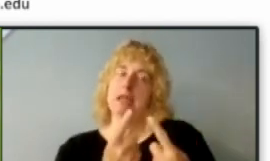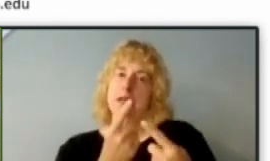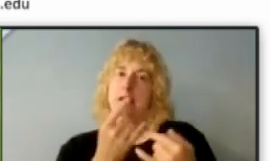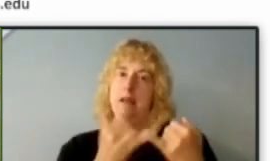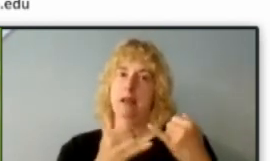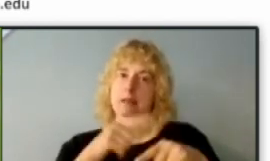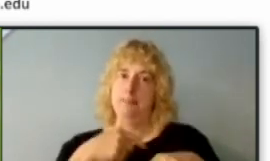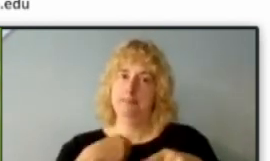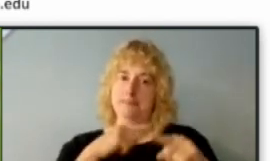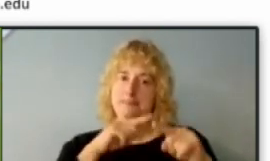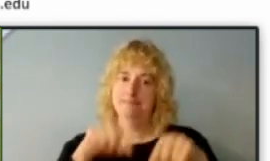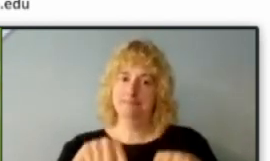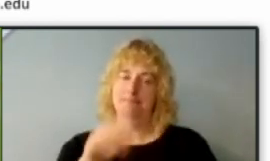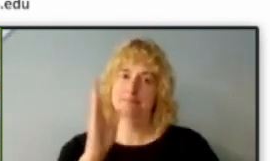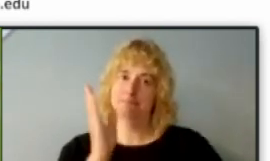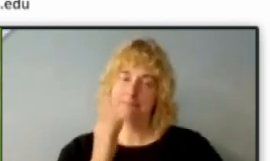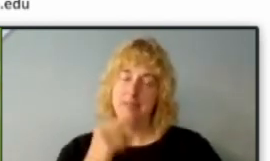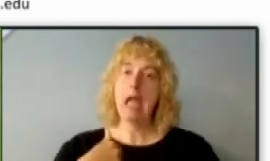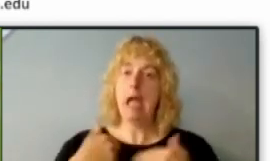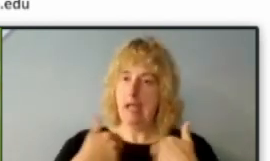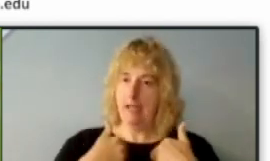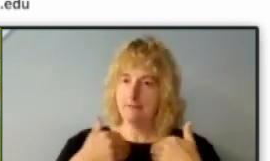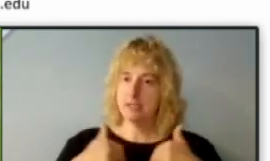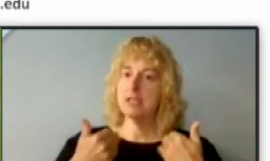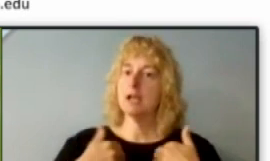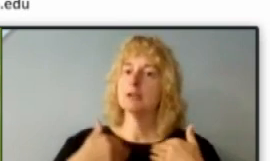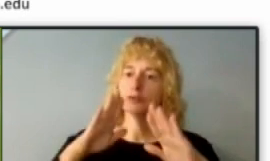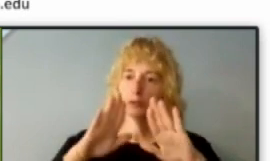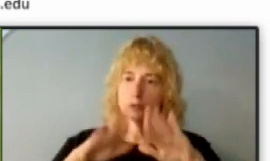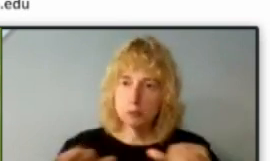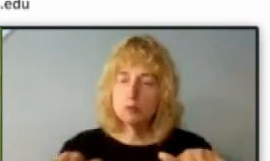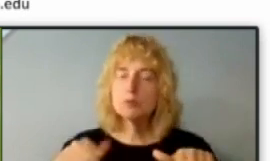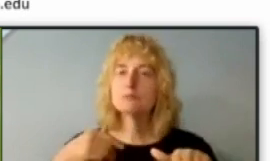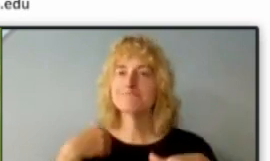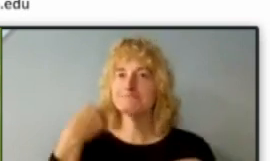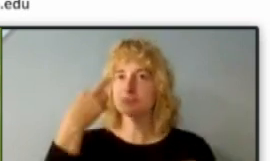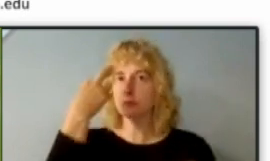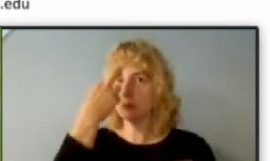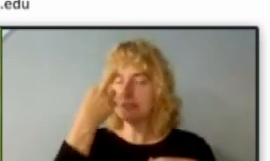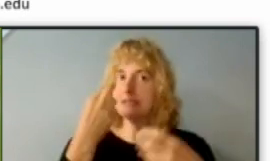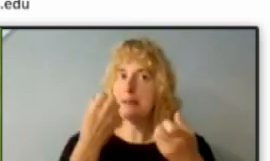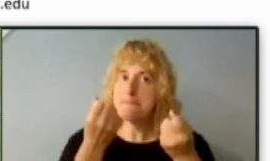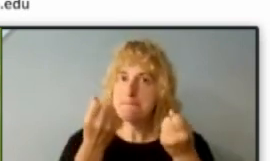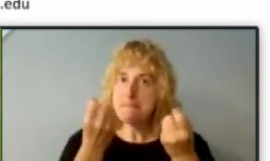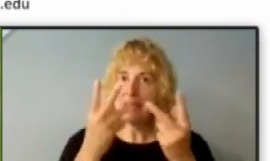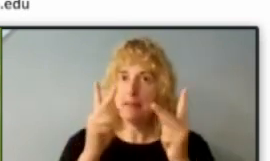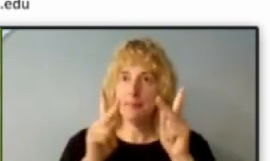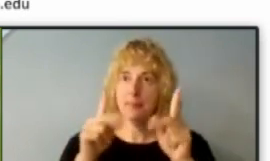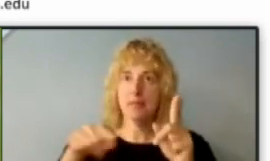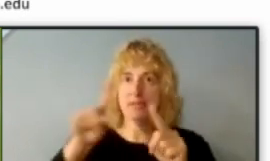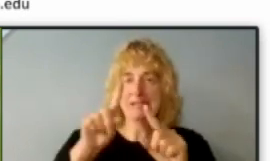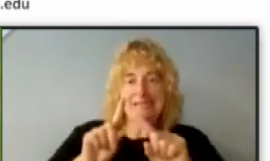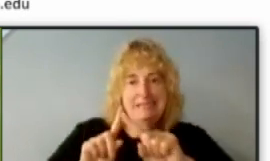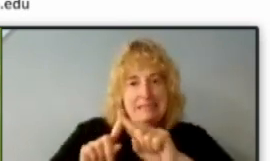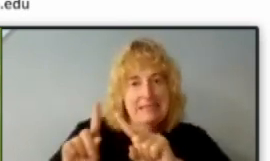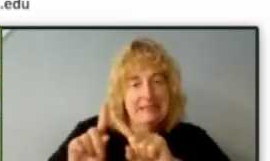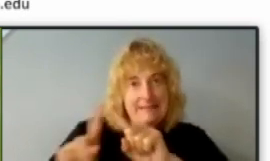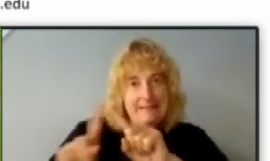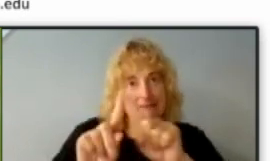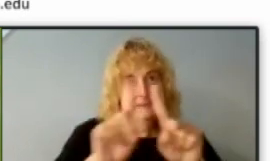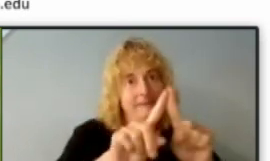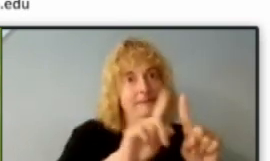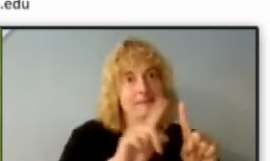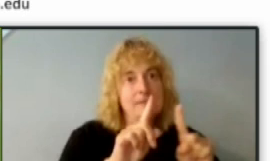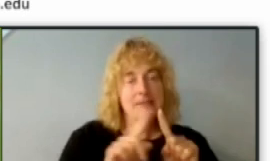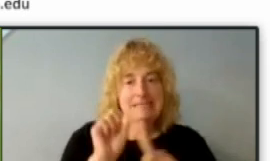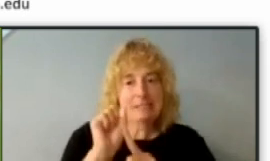young children. And I realized there's so many other people in very, very, very, very different circumstances. And so this is not simple.